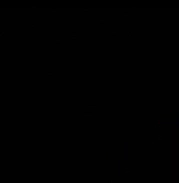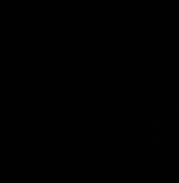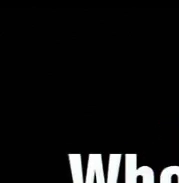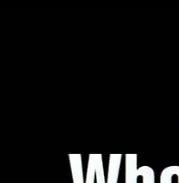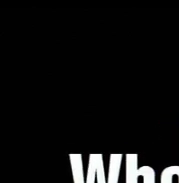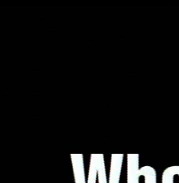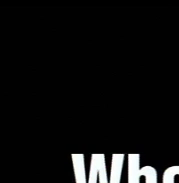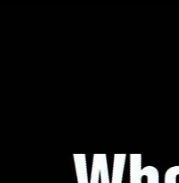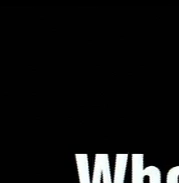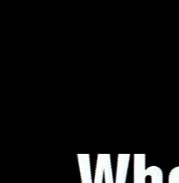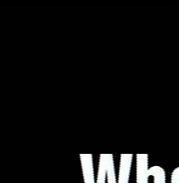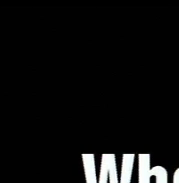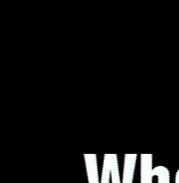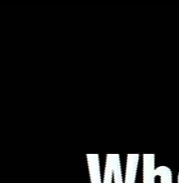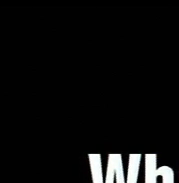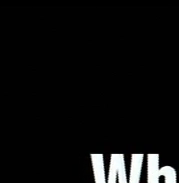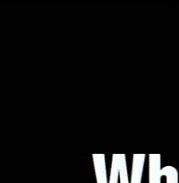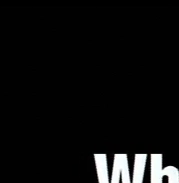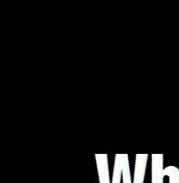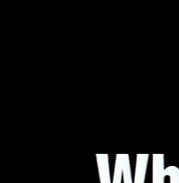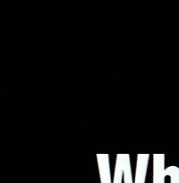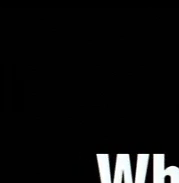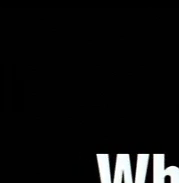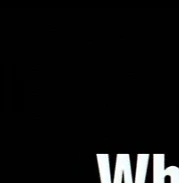Thank you.